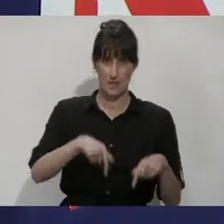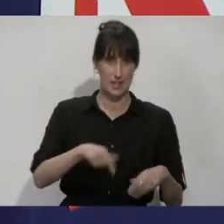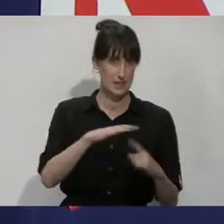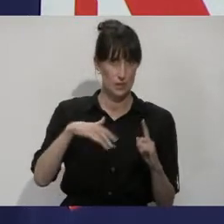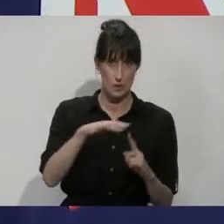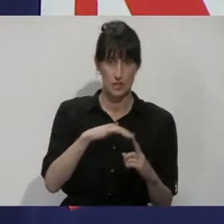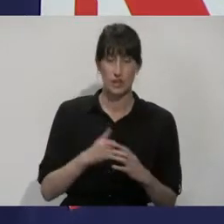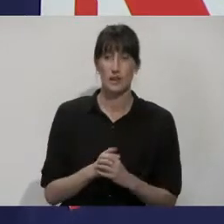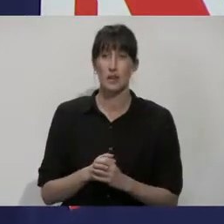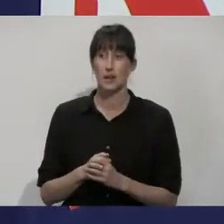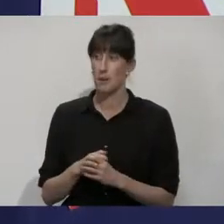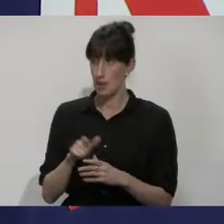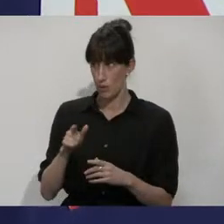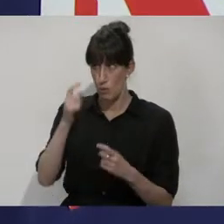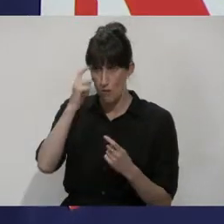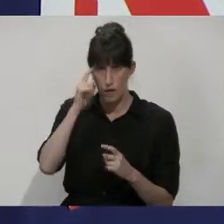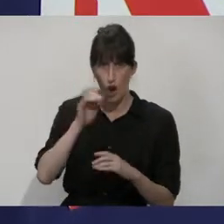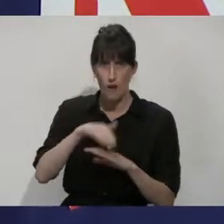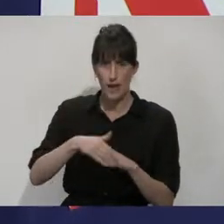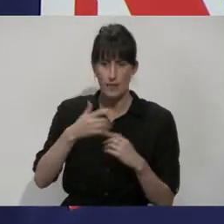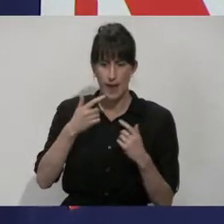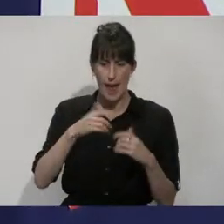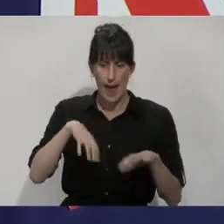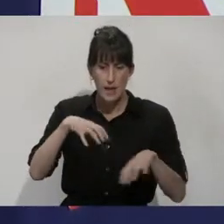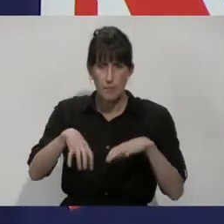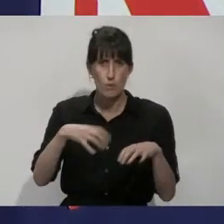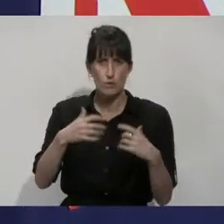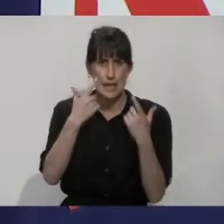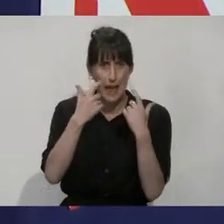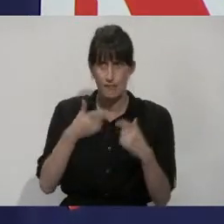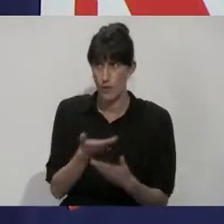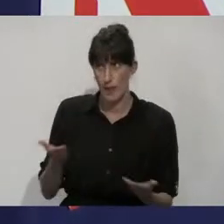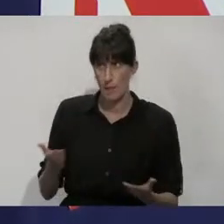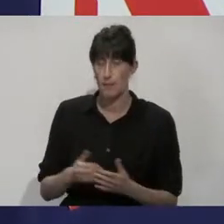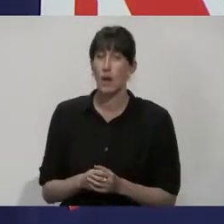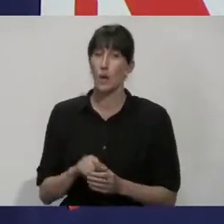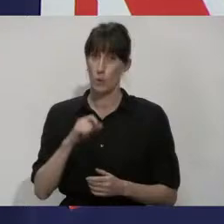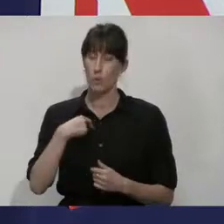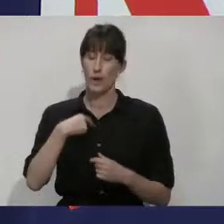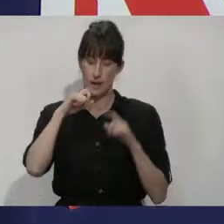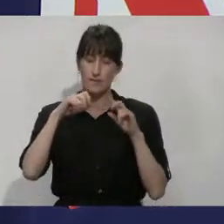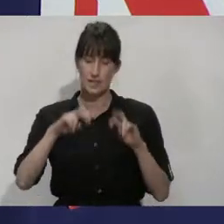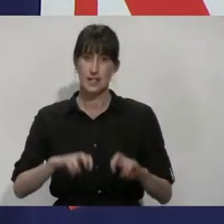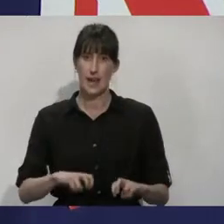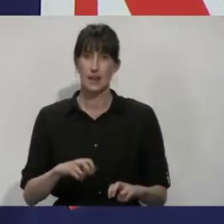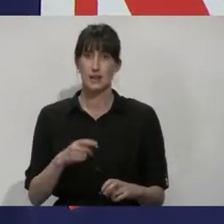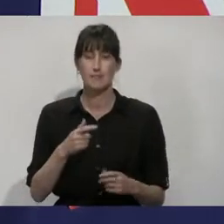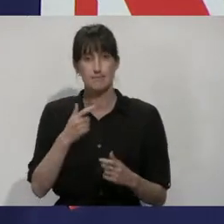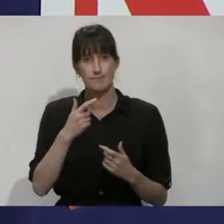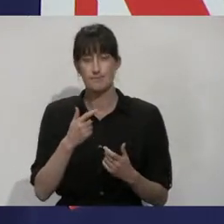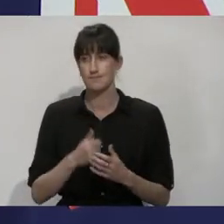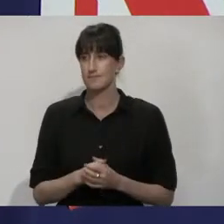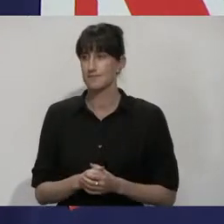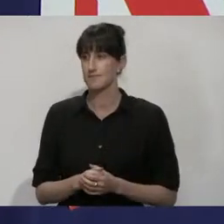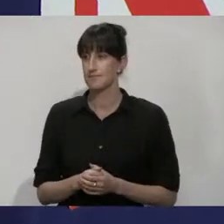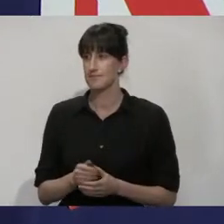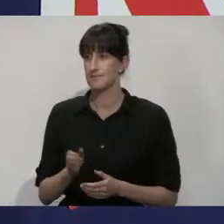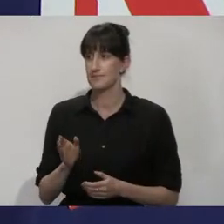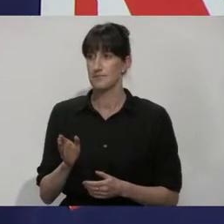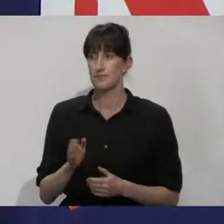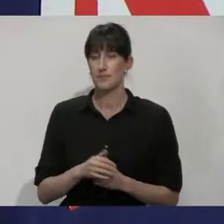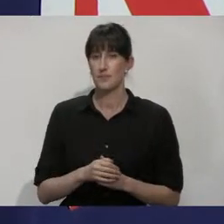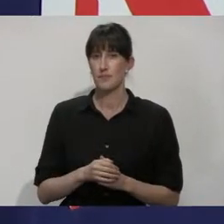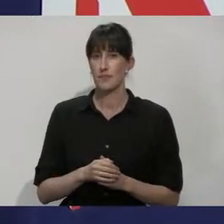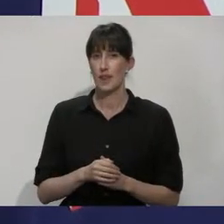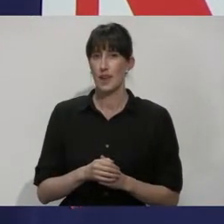then we'll move very quickly to look at any exemptions there. Yeah. Dr. Bloomfield, are you satisfied with the level